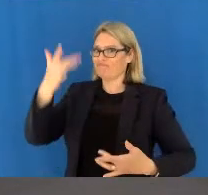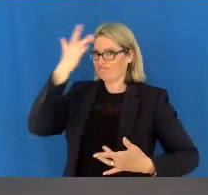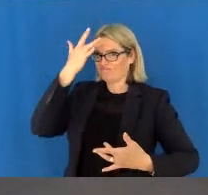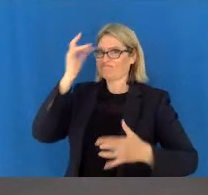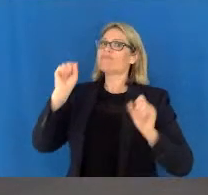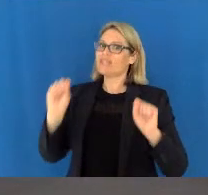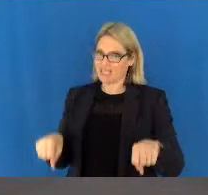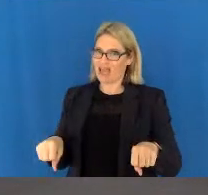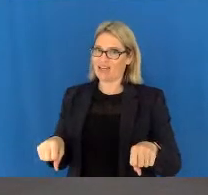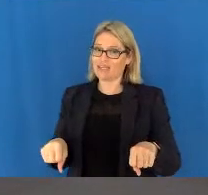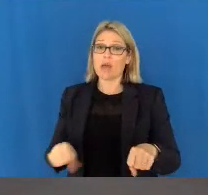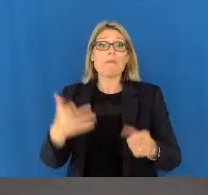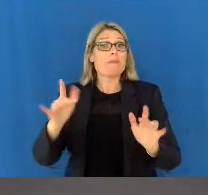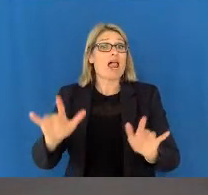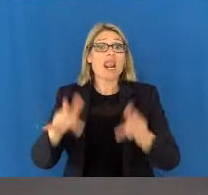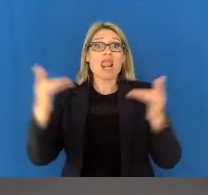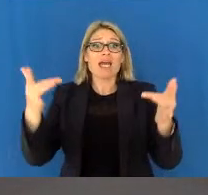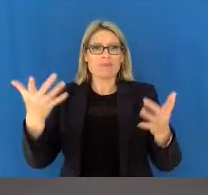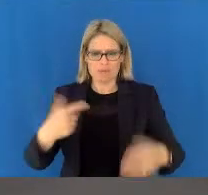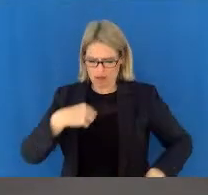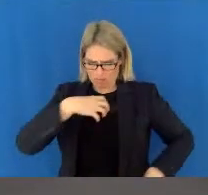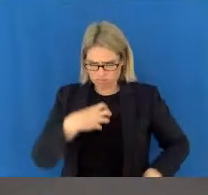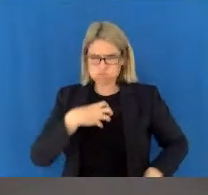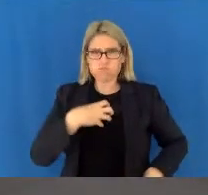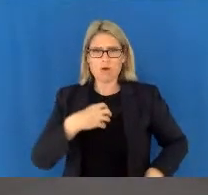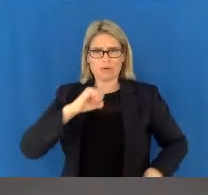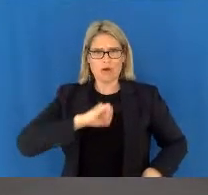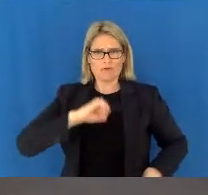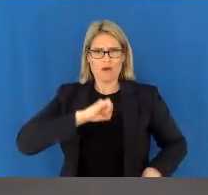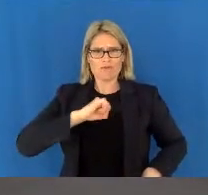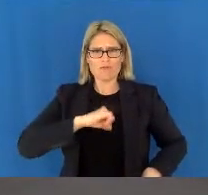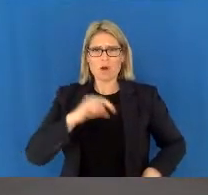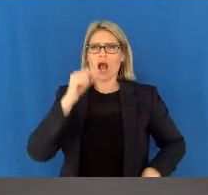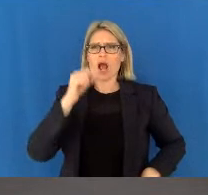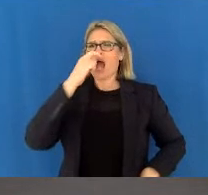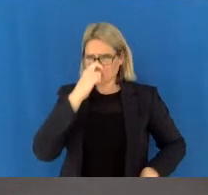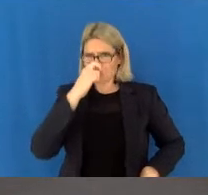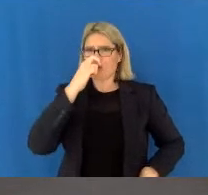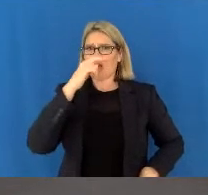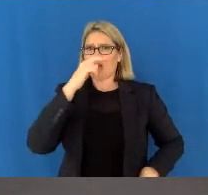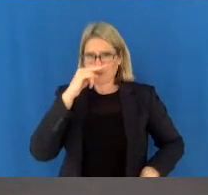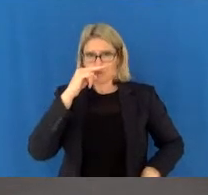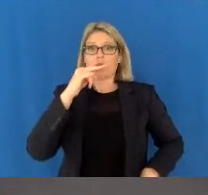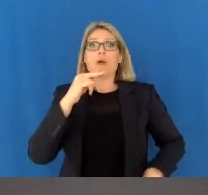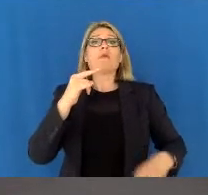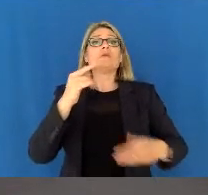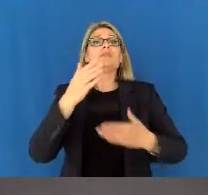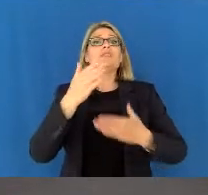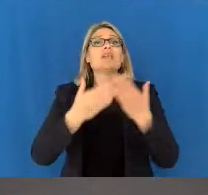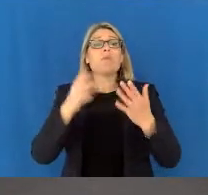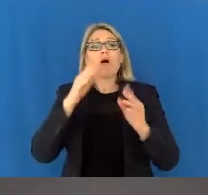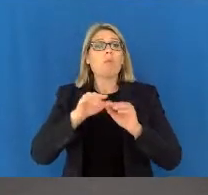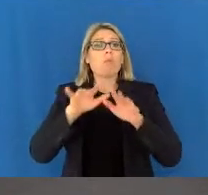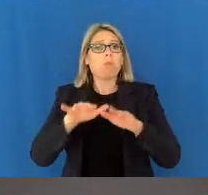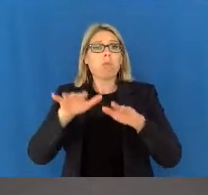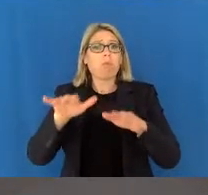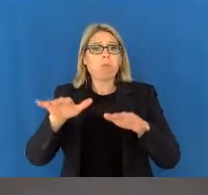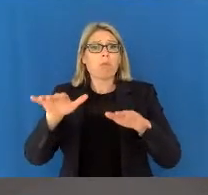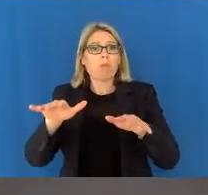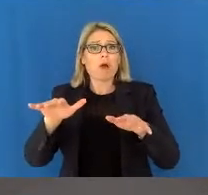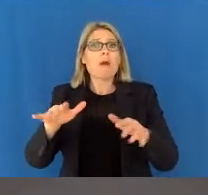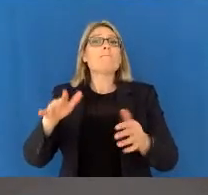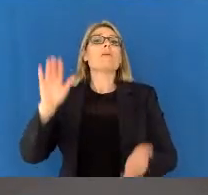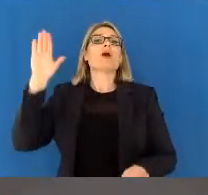have mild symptoms like a cough or a sneeze. You are shedding fewer virus particles, so hopefully that lessens